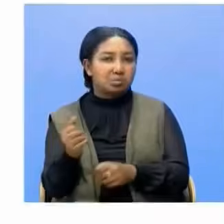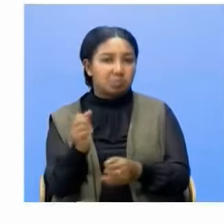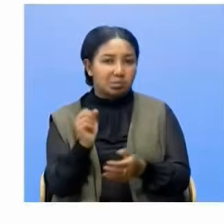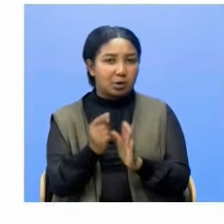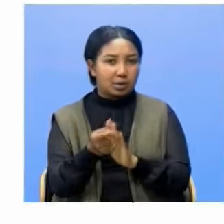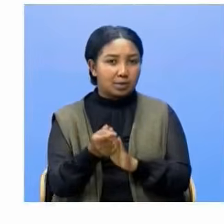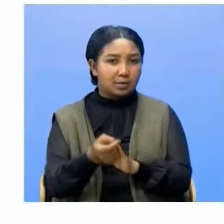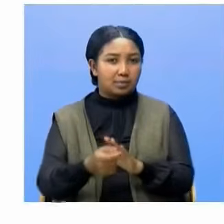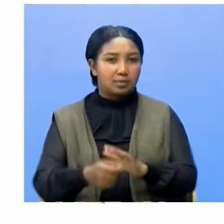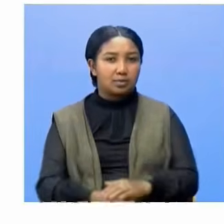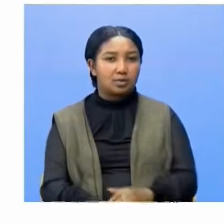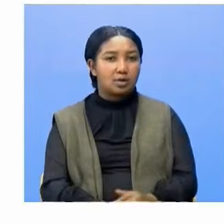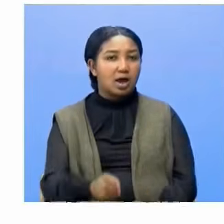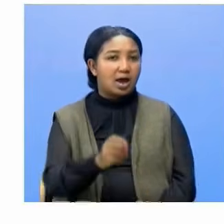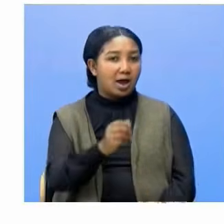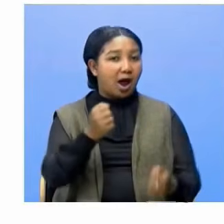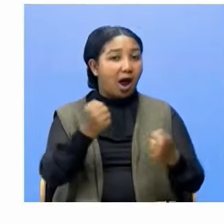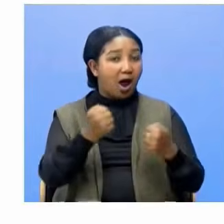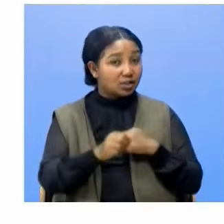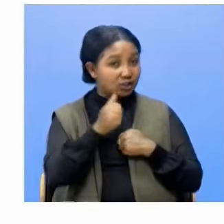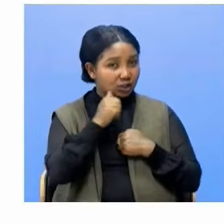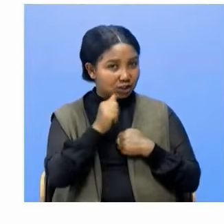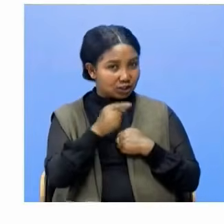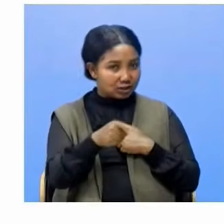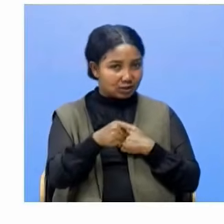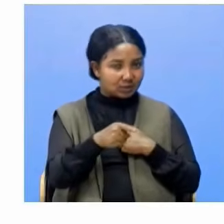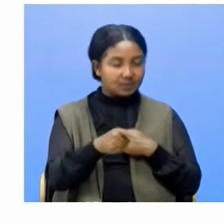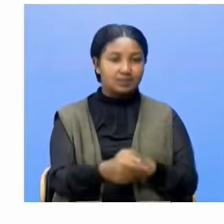this. Has she